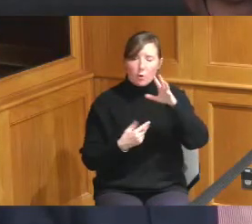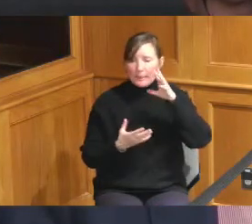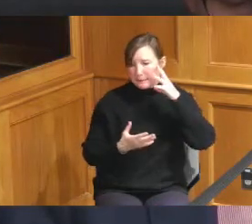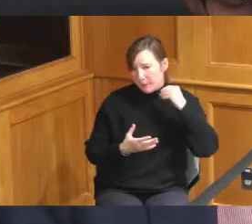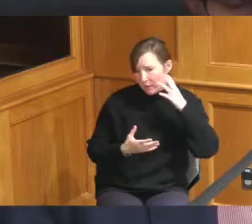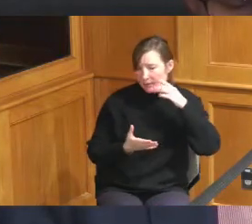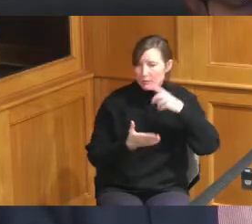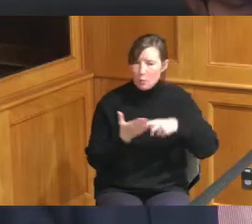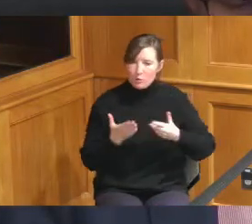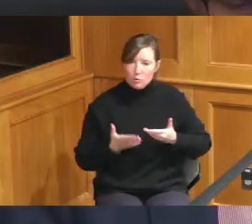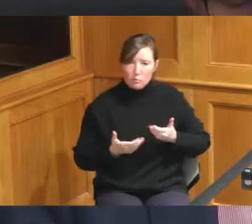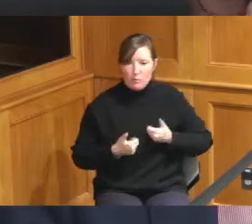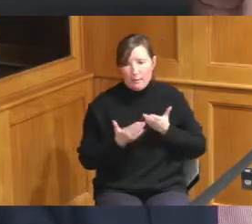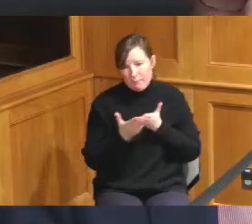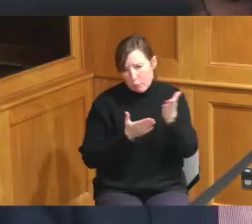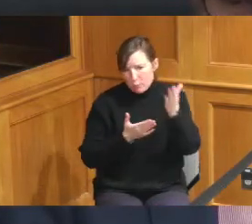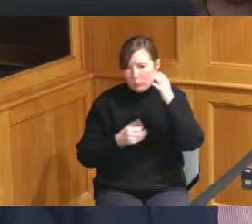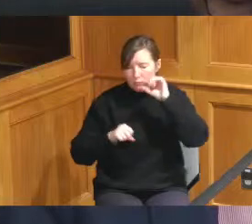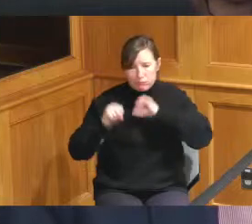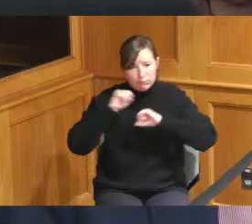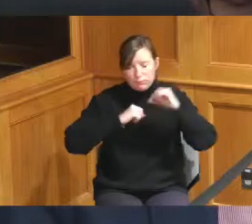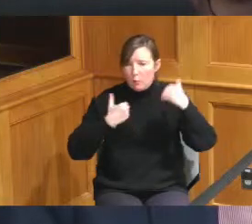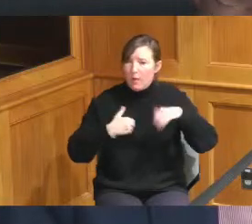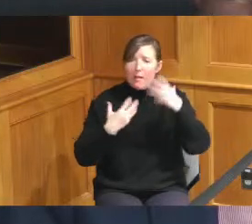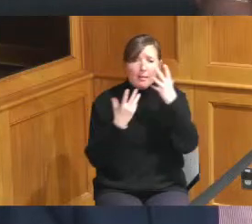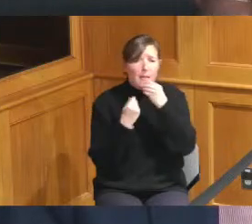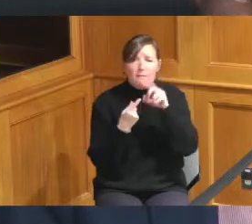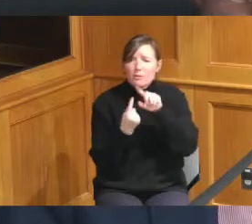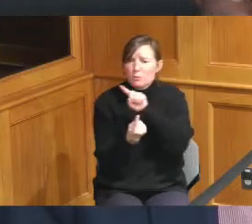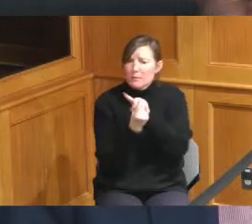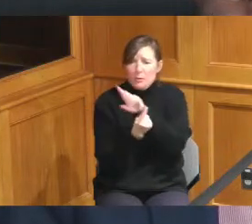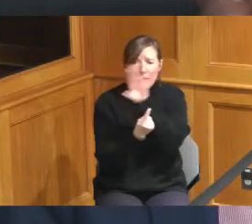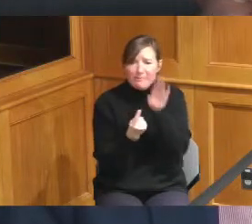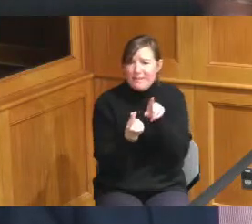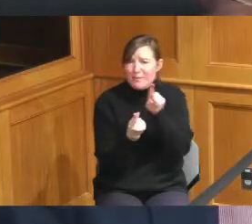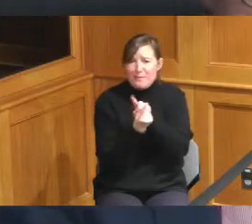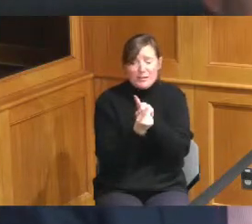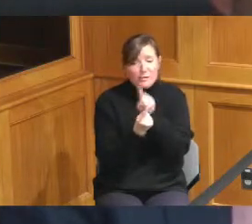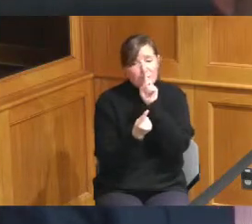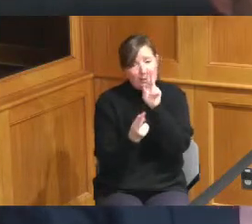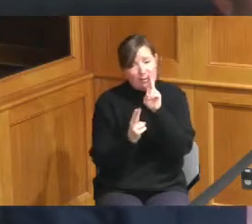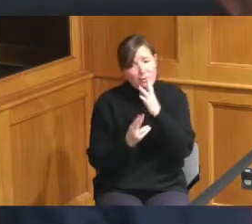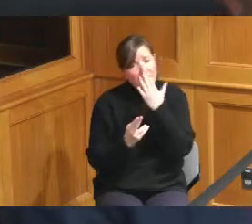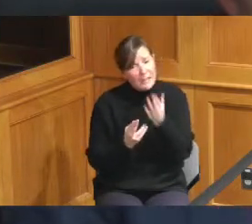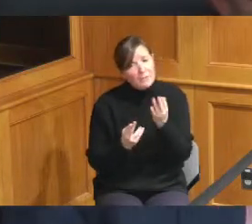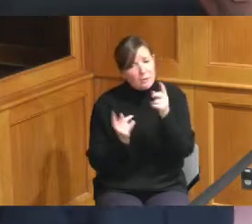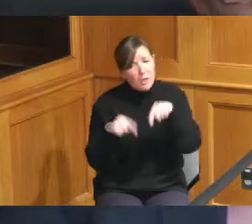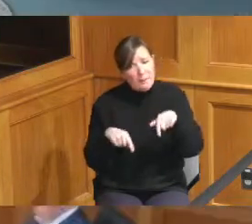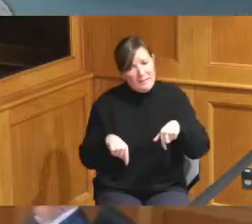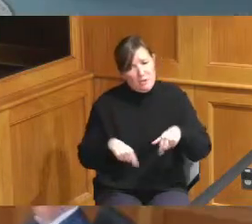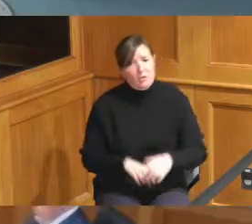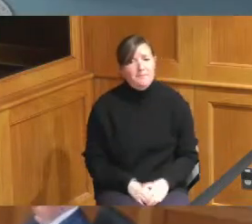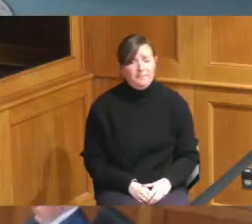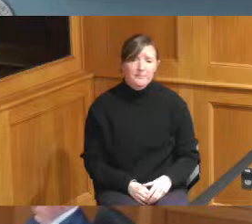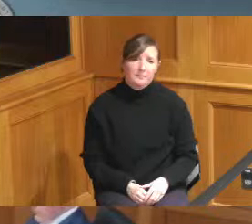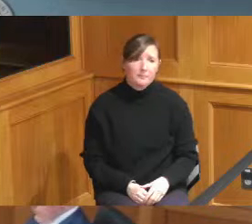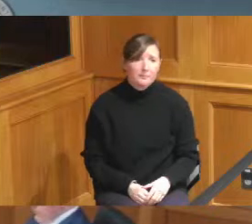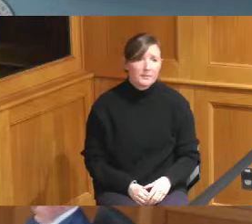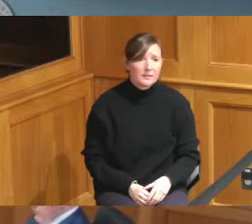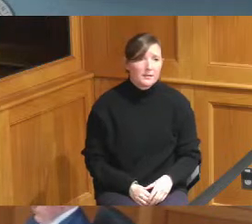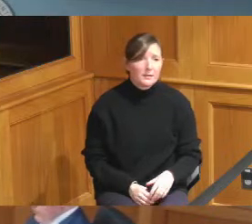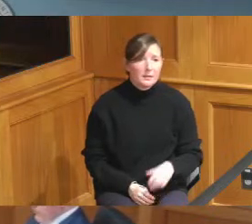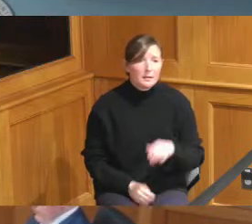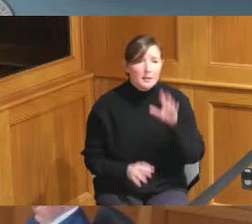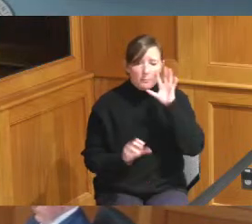you've lived through. It's lovely to meet you. I've never met you before. It's a real honor. Thank you for being here. Thank you. Thank you.